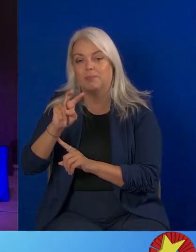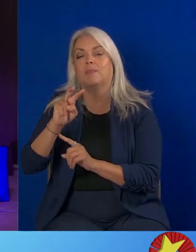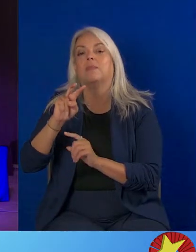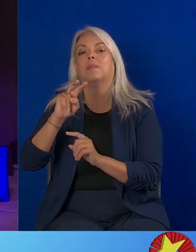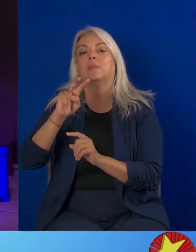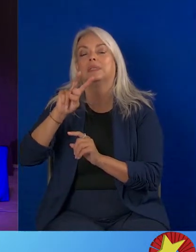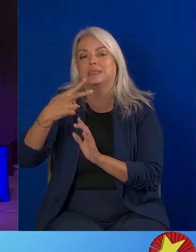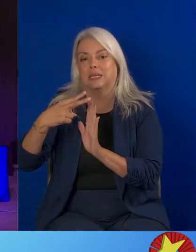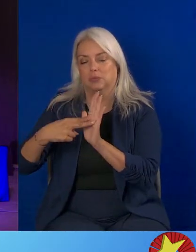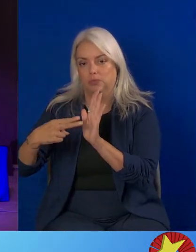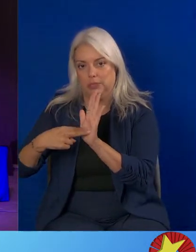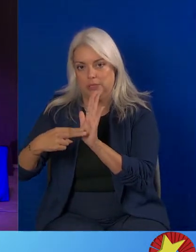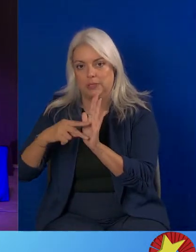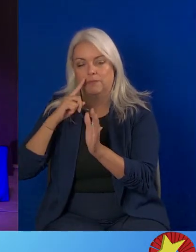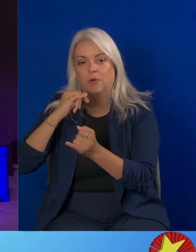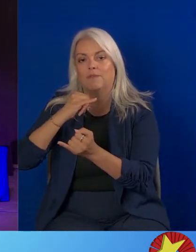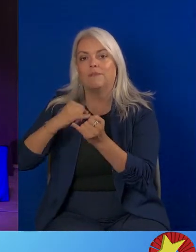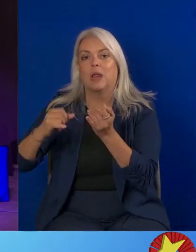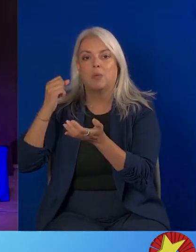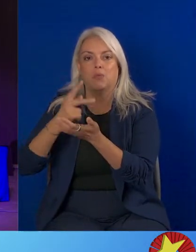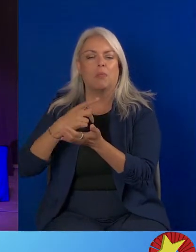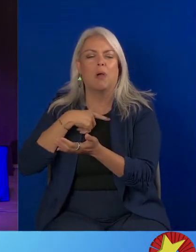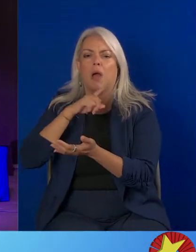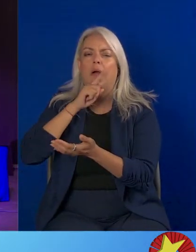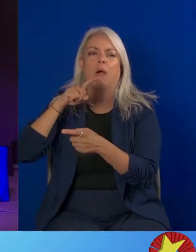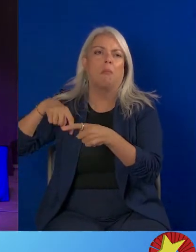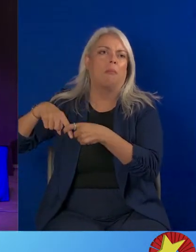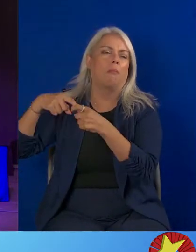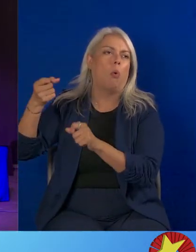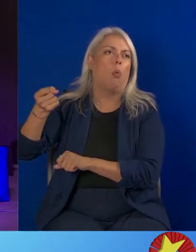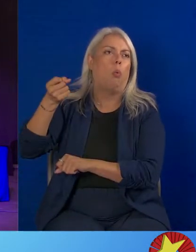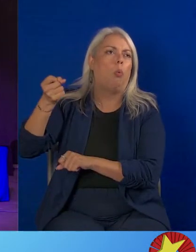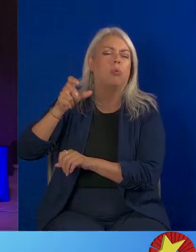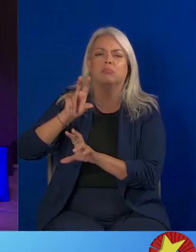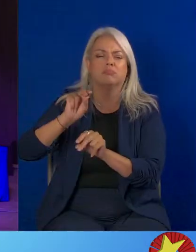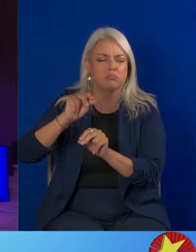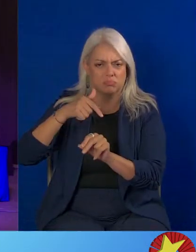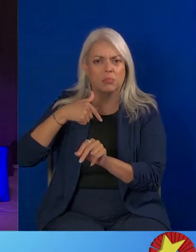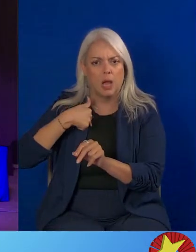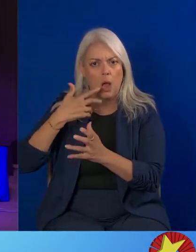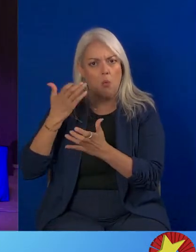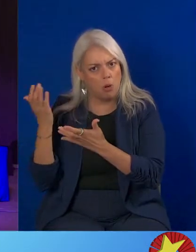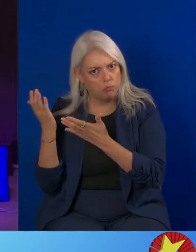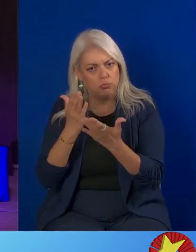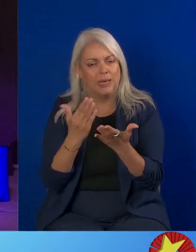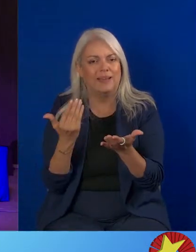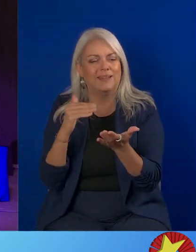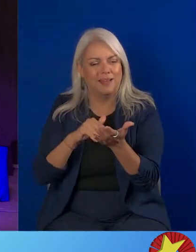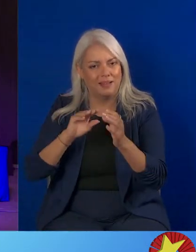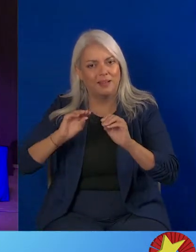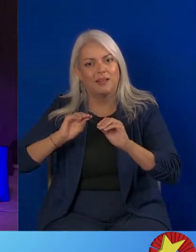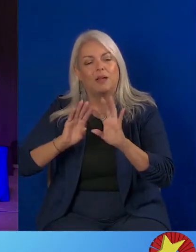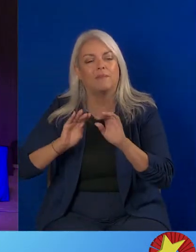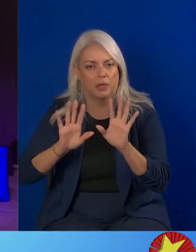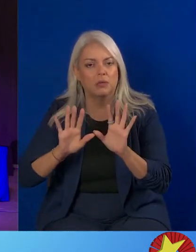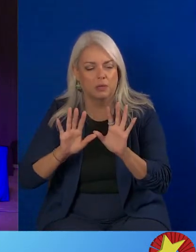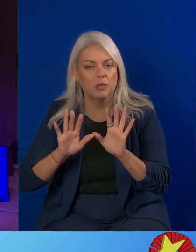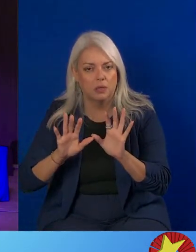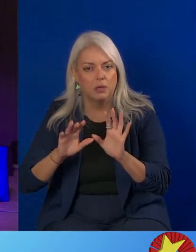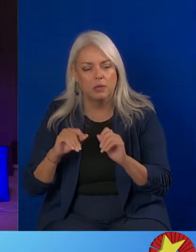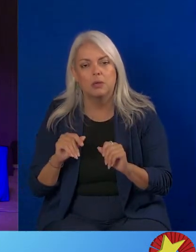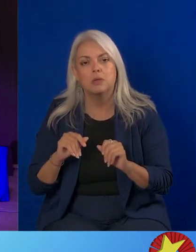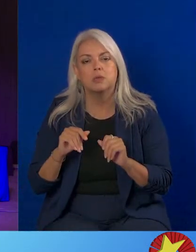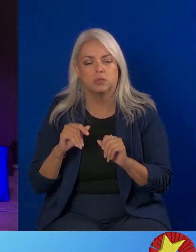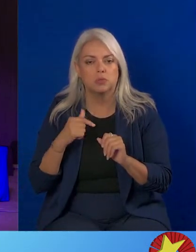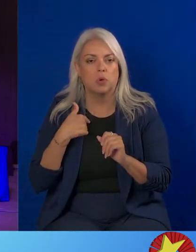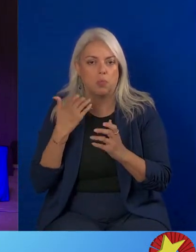because there's no reason to let it lying in limbo. That makes no sense. So I want to bring it back so that there's clarification. So to bring